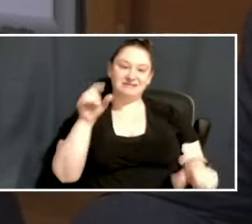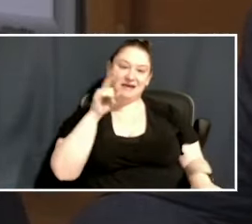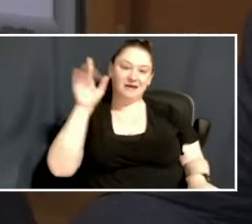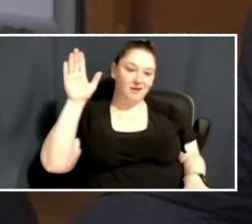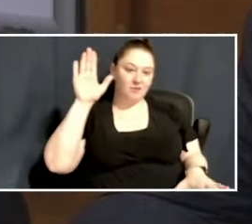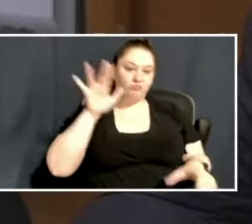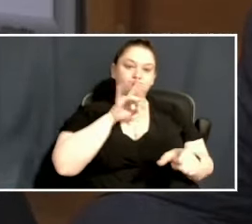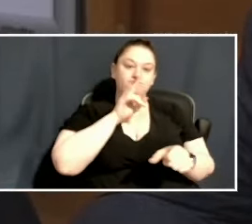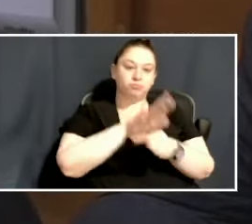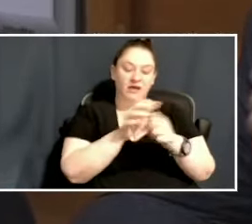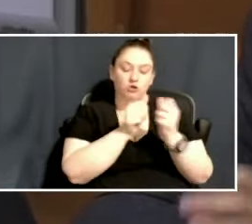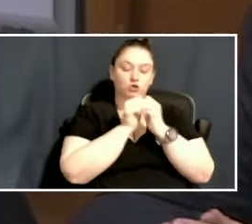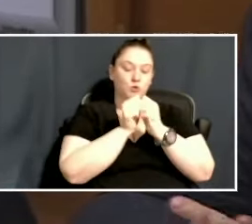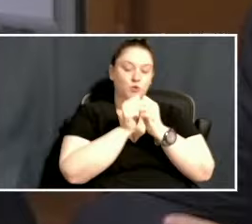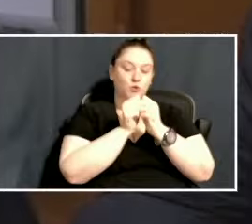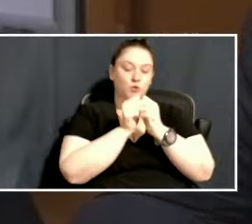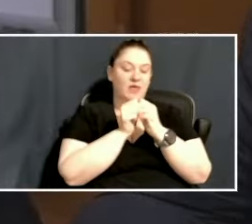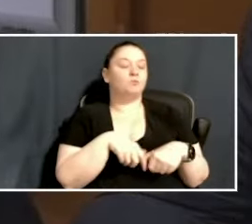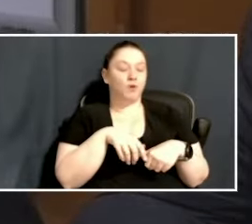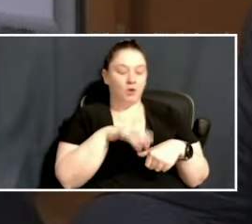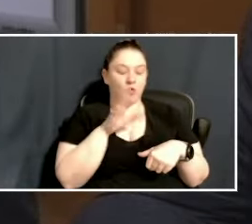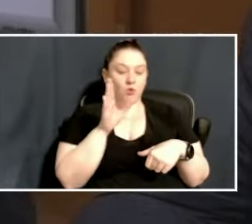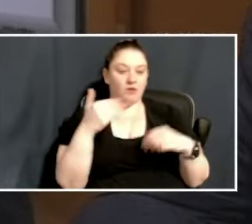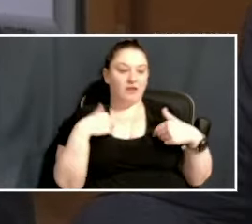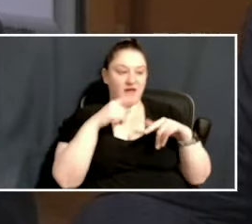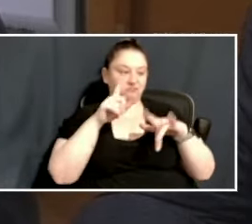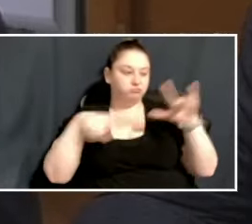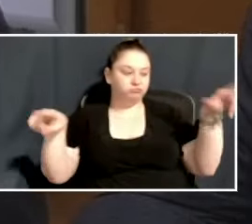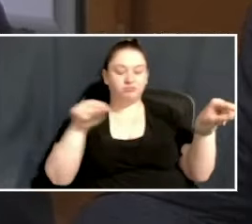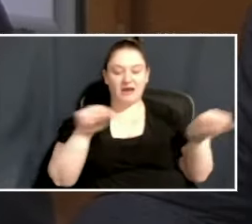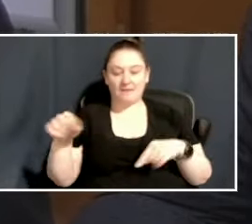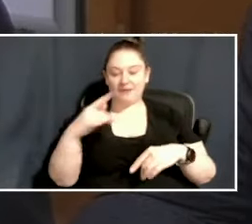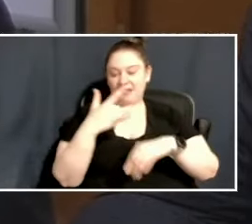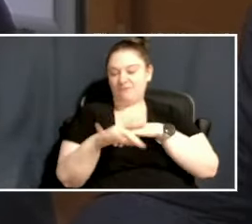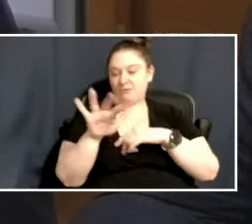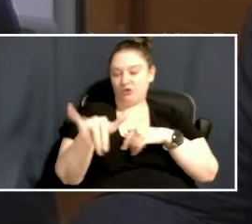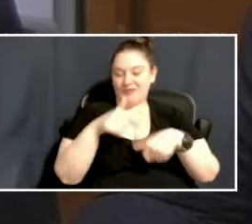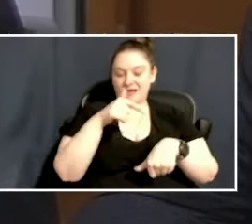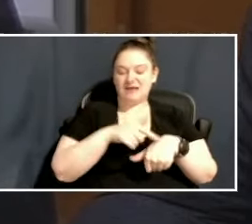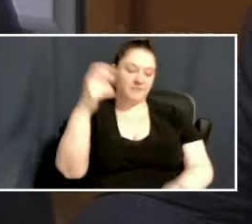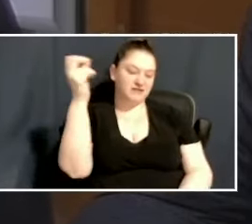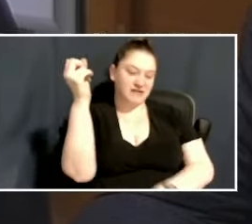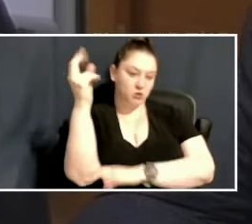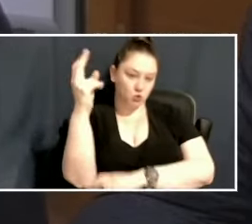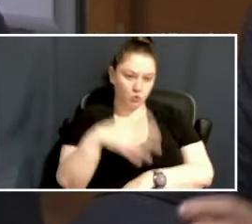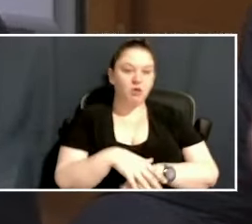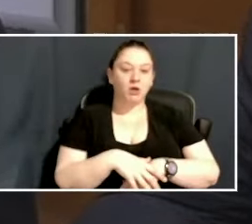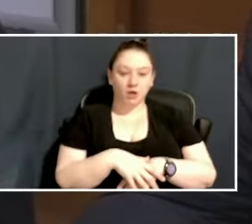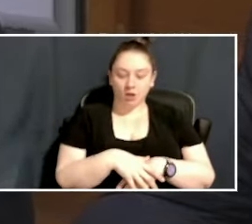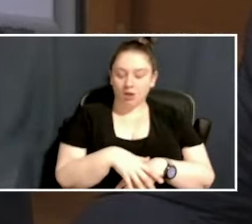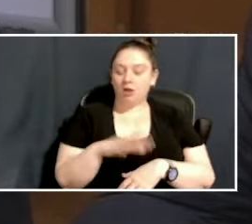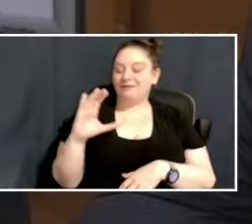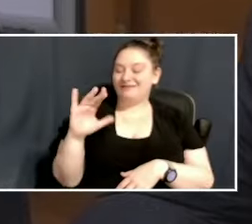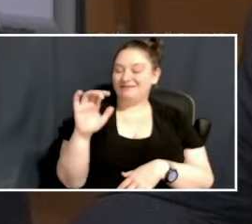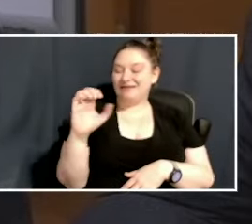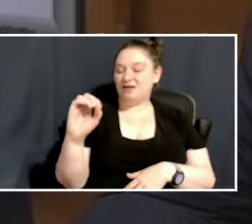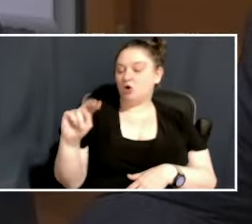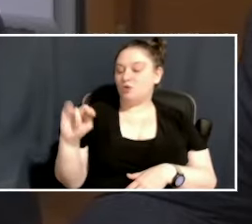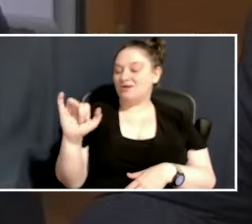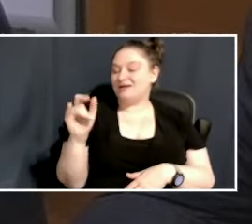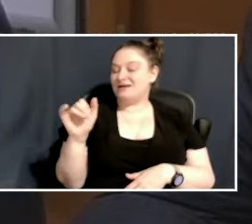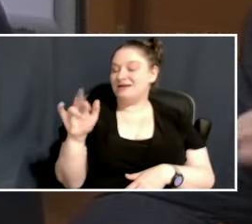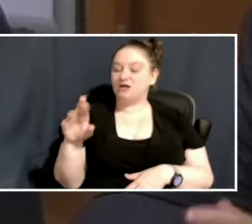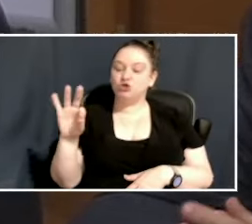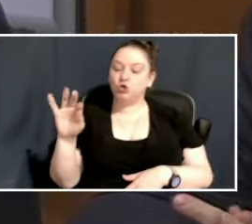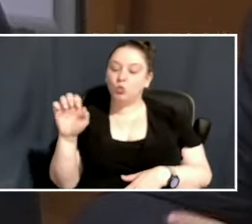be, different things that will be available at that time. So it's at noon. Our CEO, Cheryl Nestor Wolf, will say a few words, and then